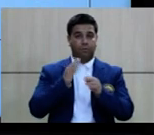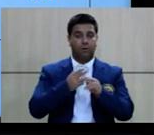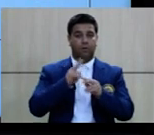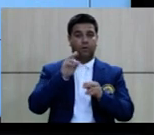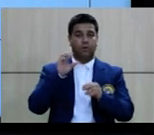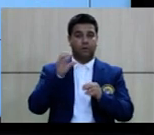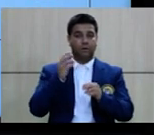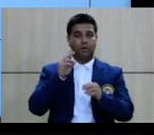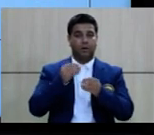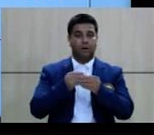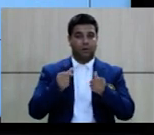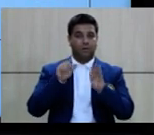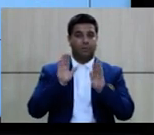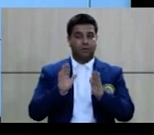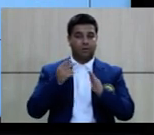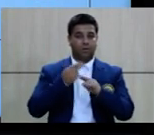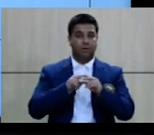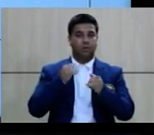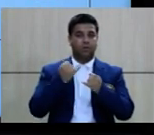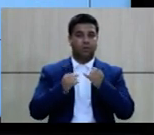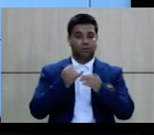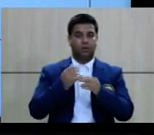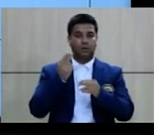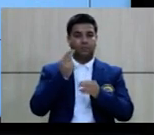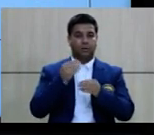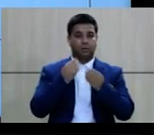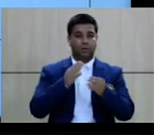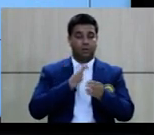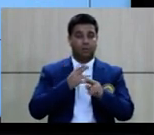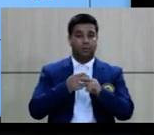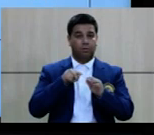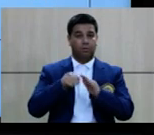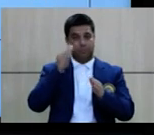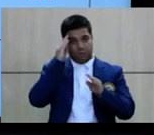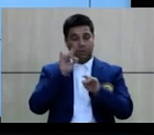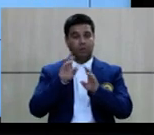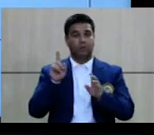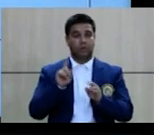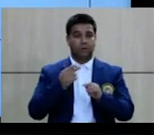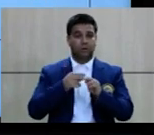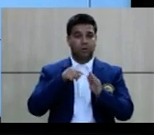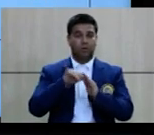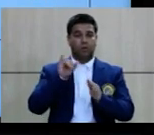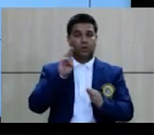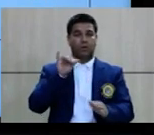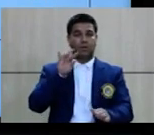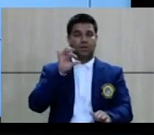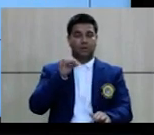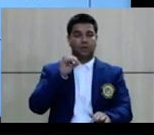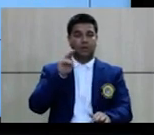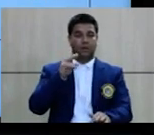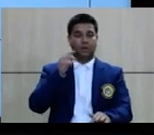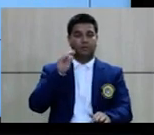nitrat eritmasidagina sariq rangli cho'kmani berdi. Shu xulosalar asosida biz uni kalsiy